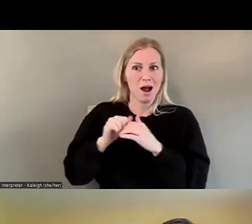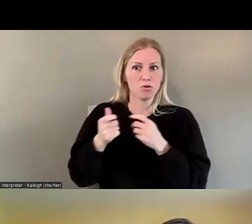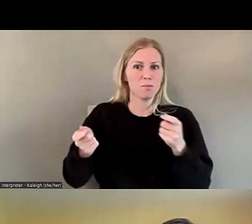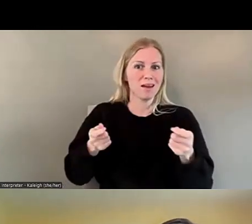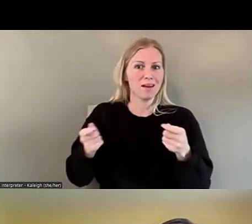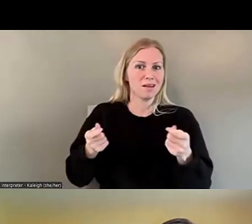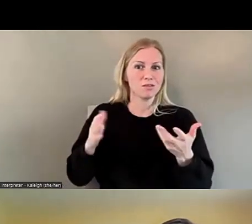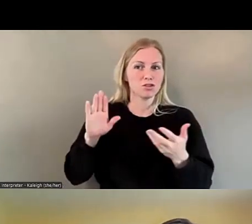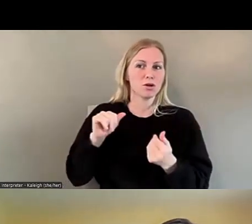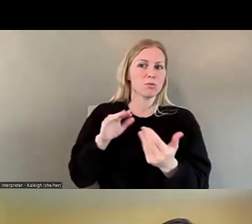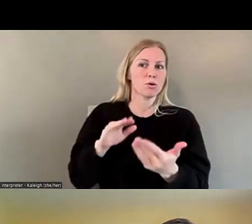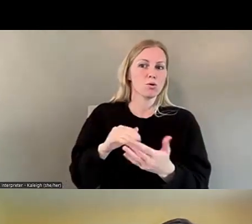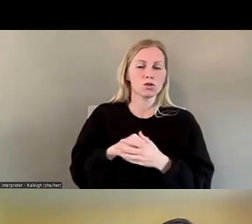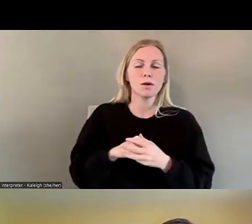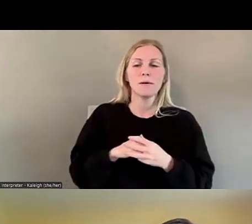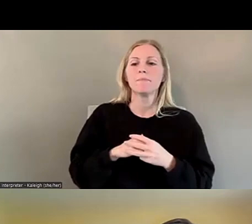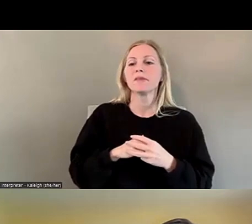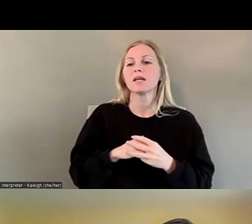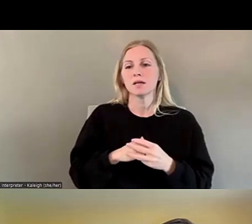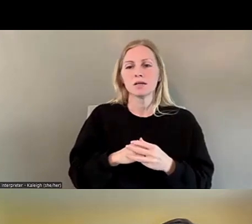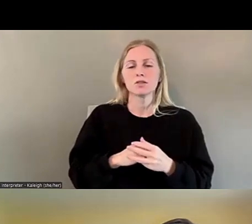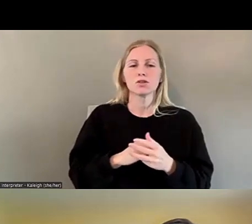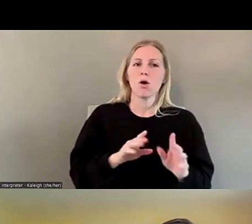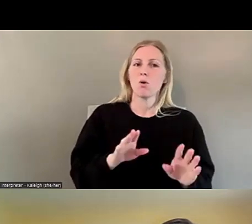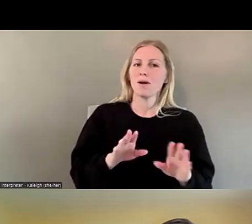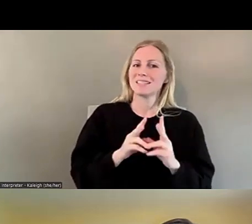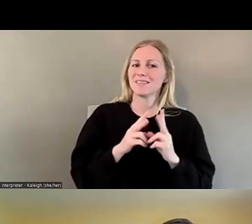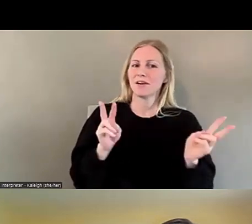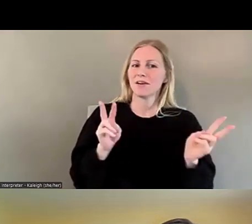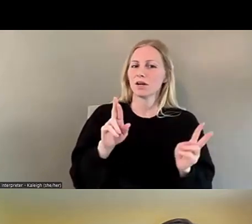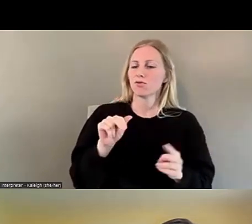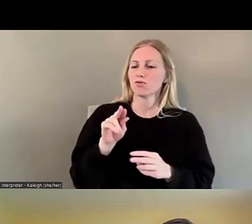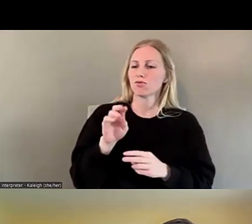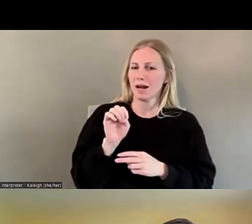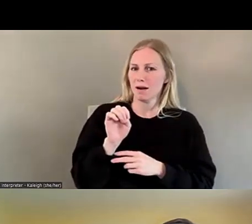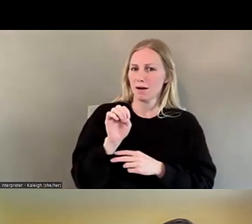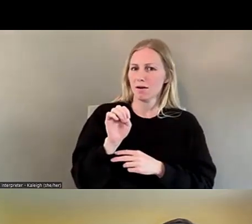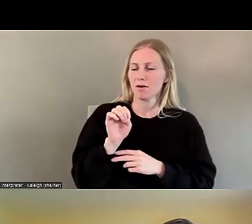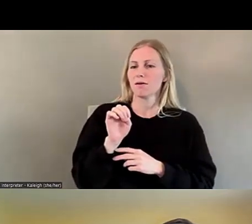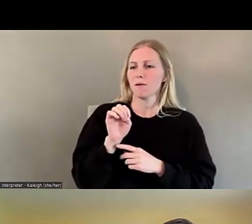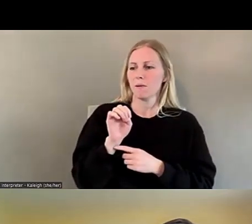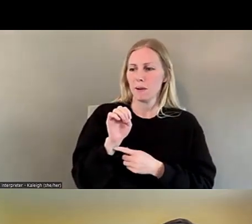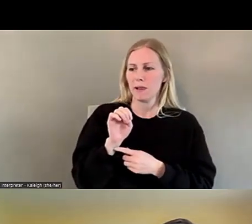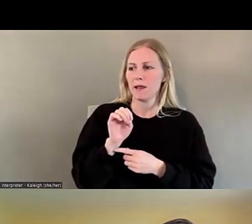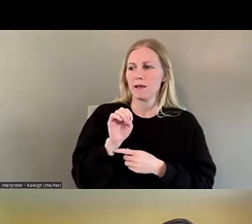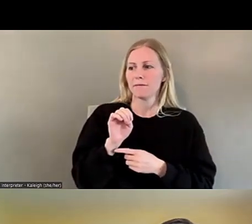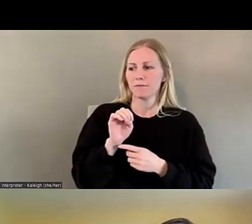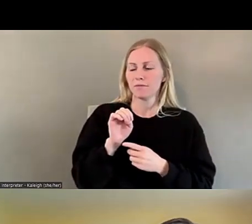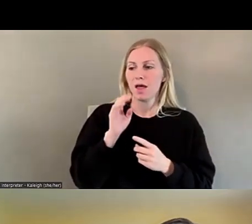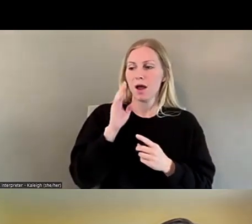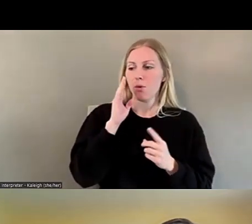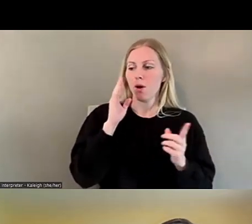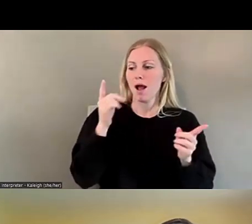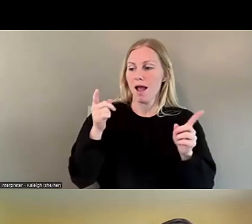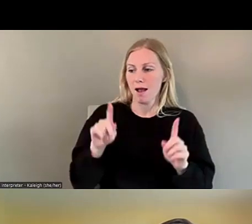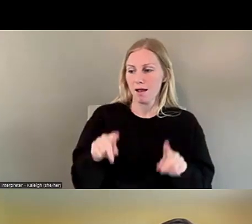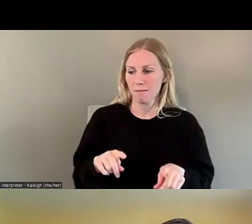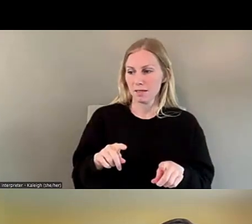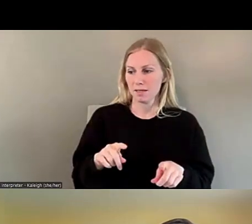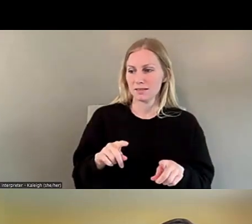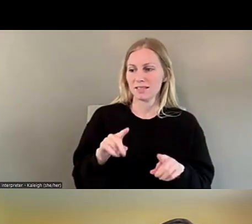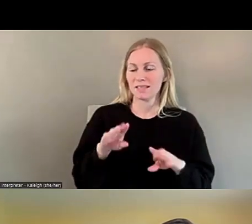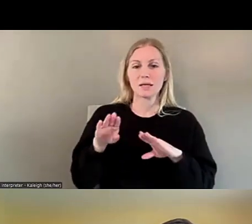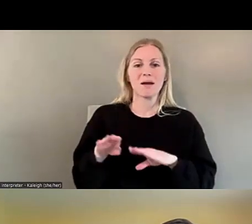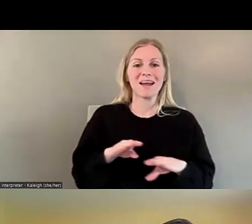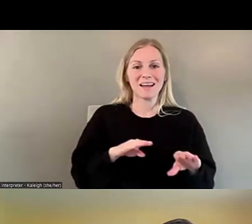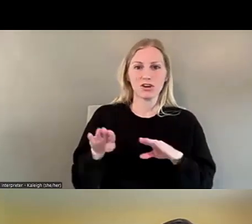it's very, very rare that what occurs is a behavior that is